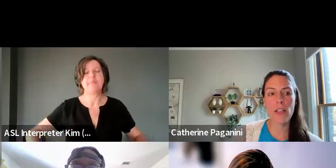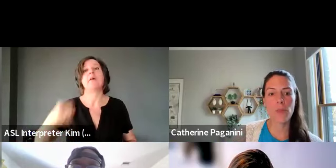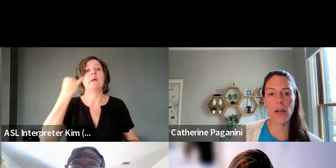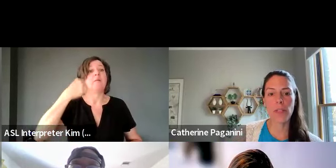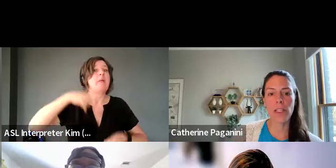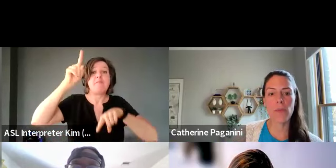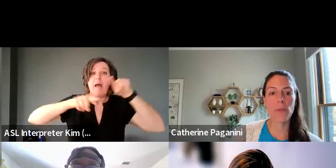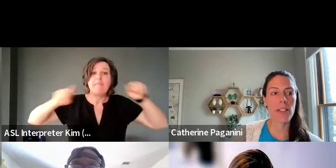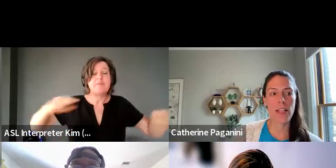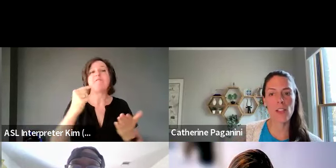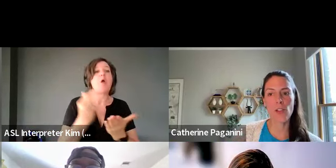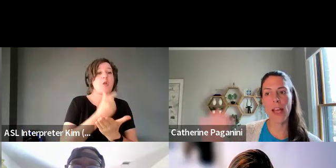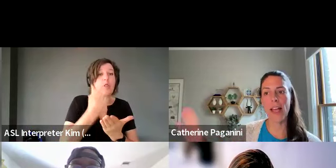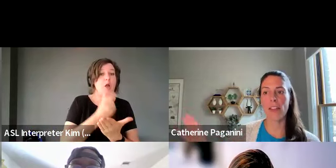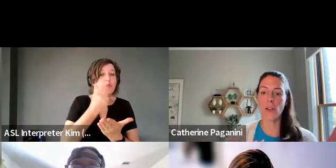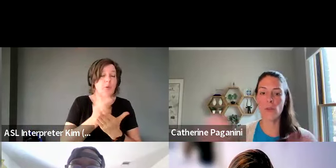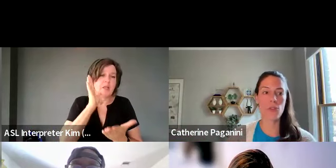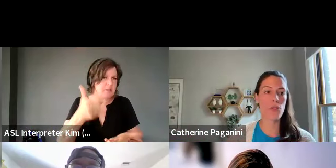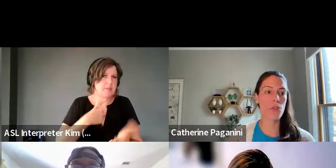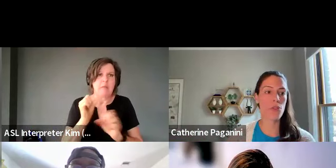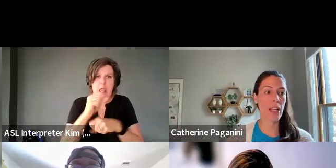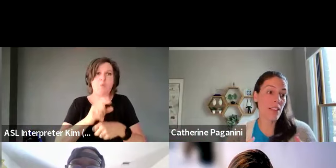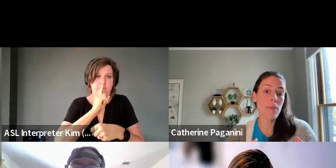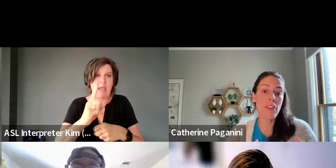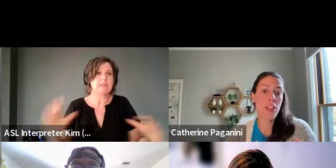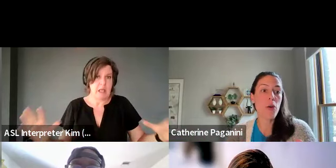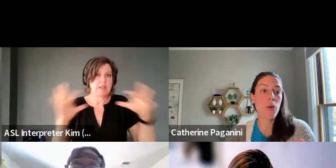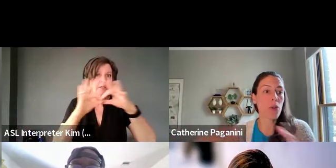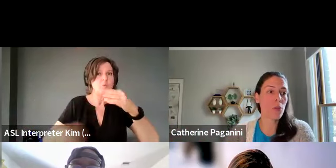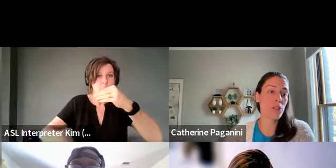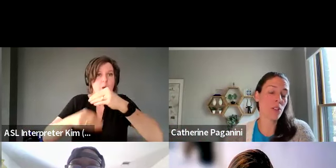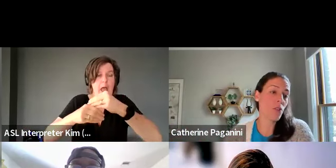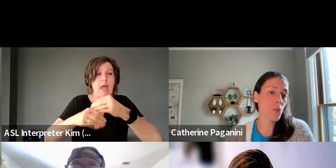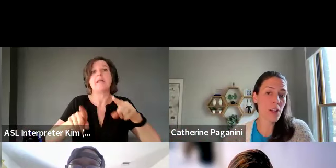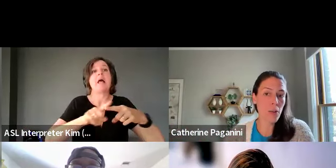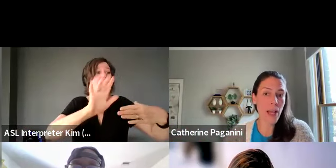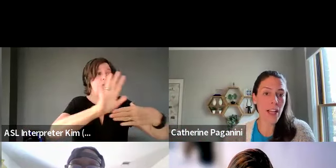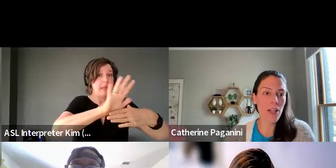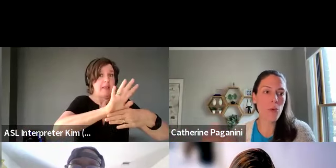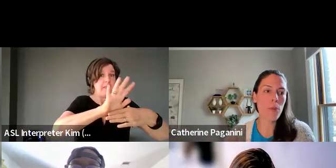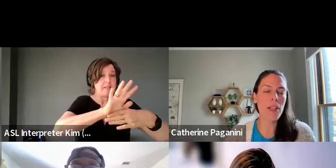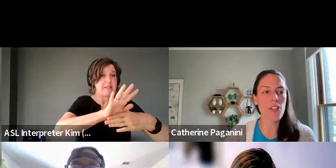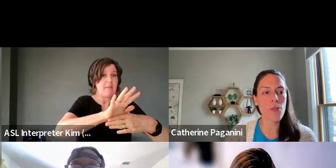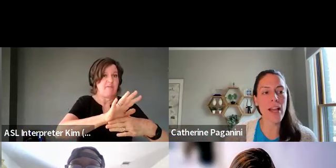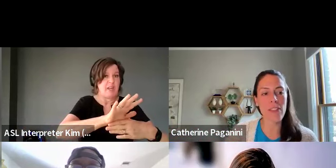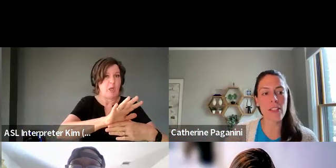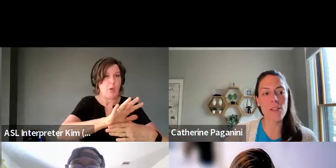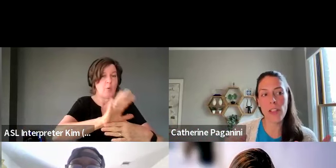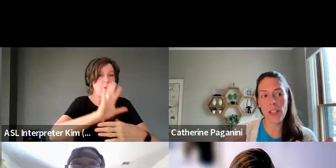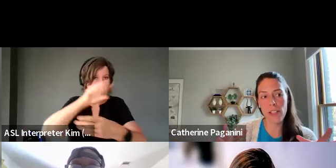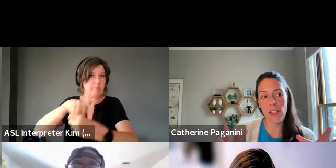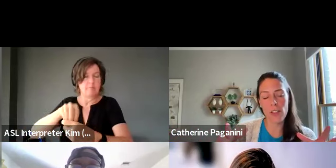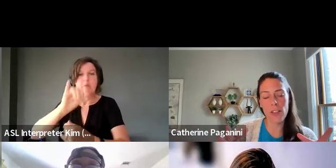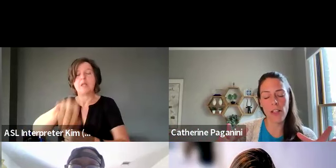glossaries, probably it would make sense to add those, like the same video, or contribute those as well back, but it would be nice to have